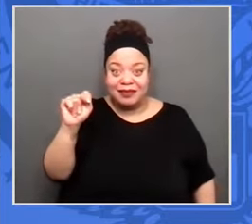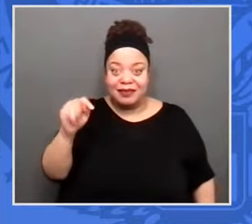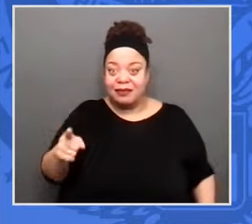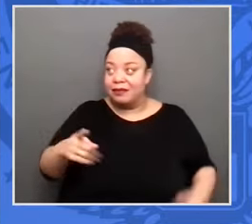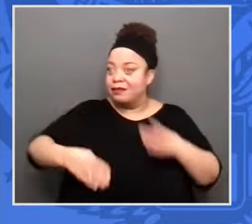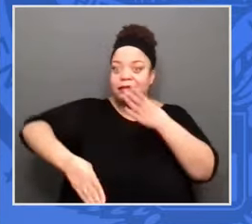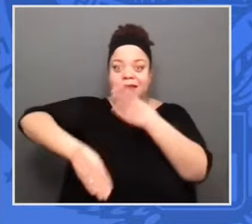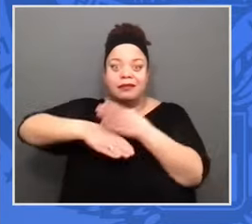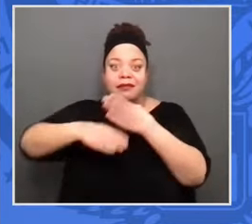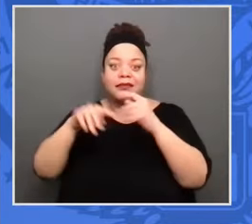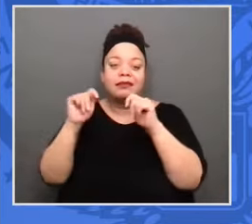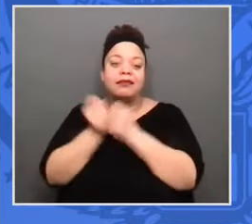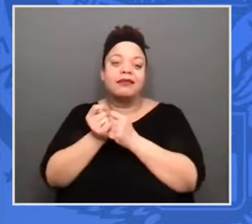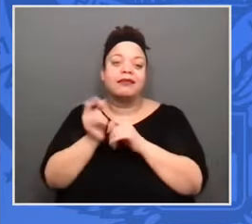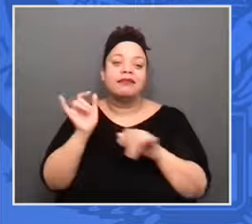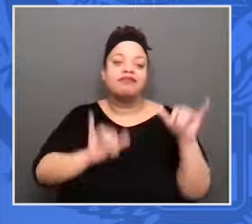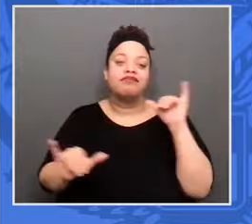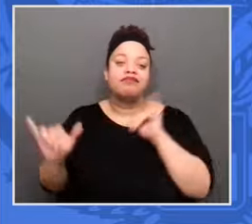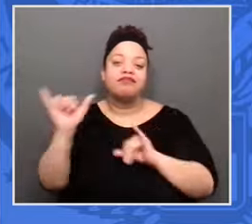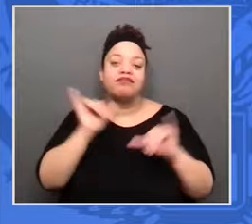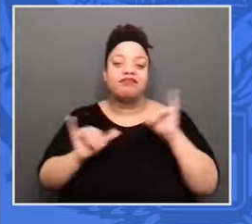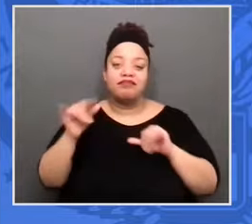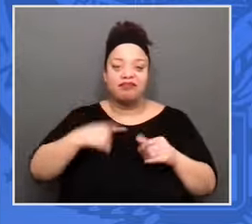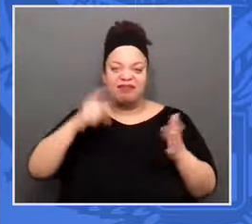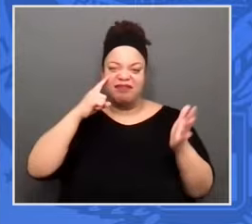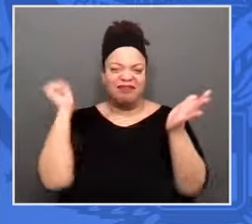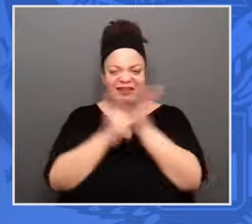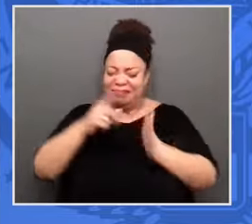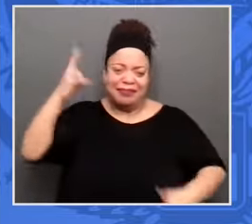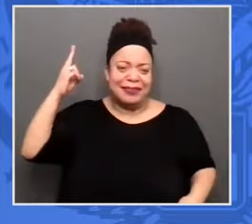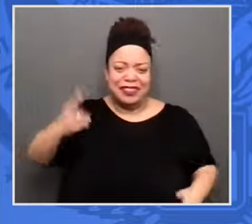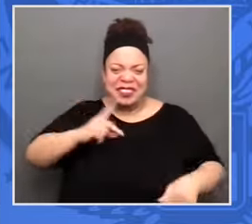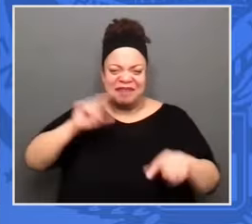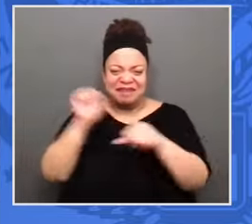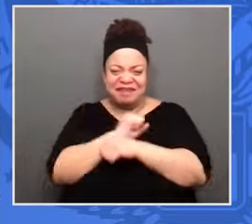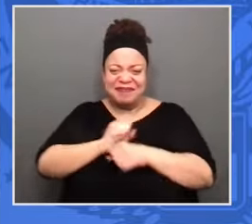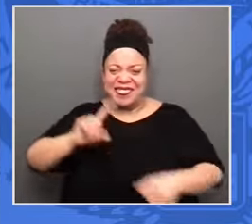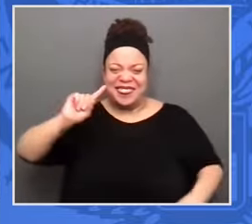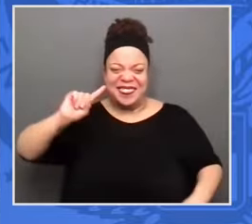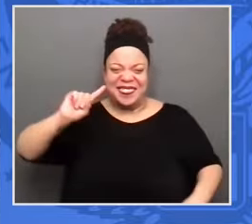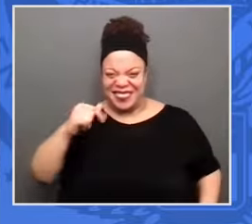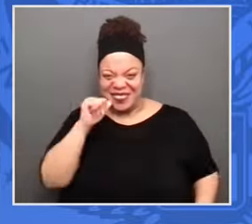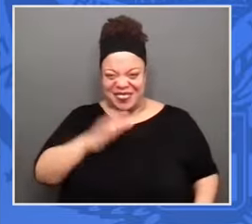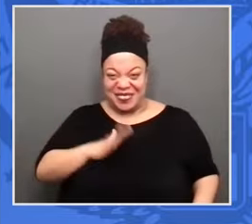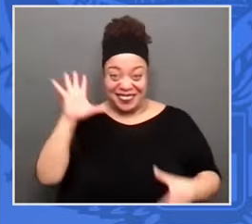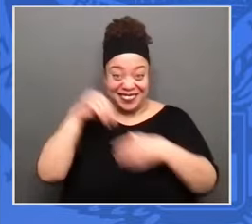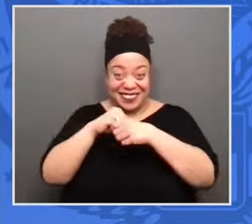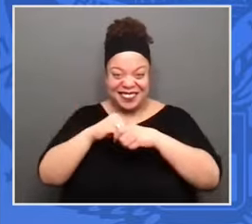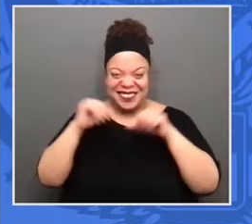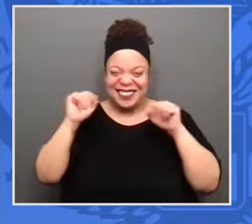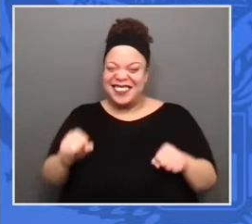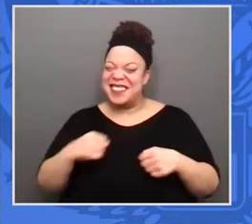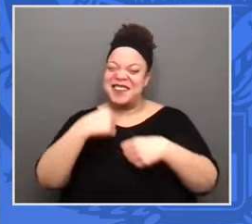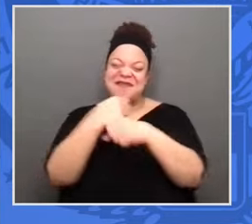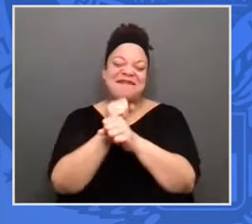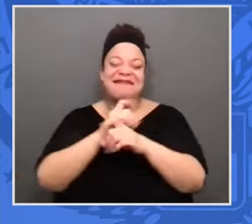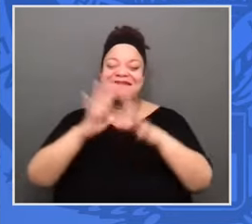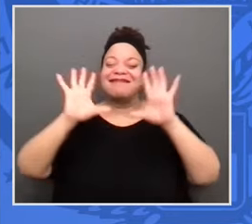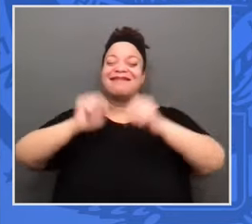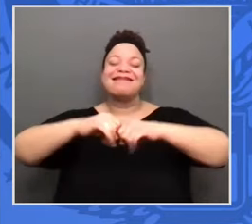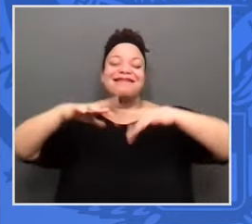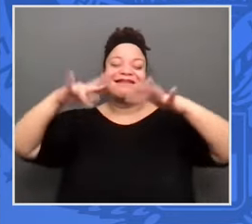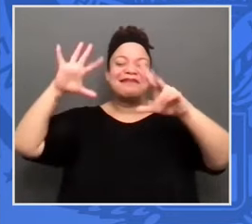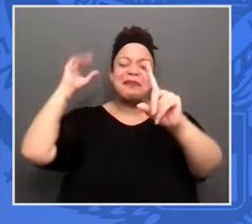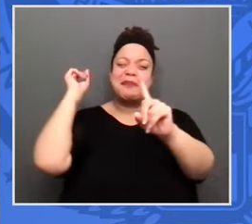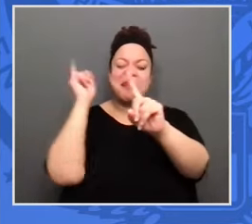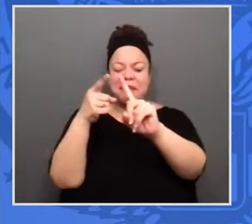Field. She can be the first to make an extra point at the Power 5 level. Right through there. Entirely new